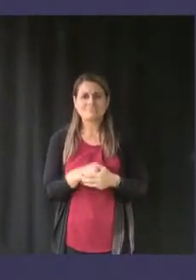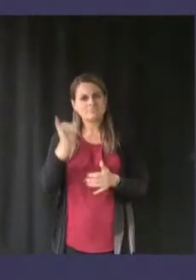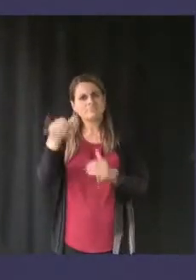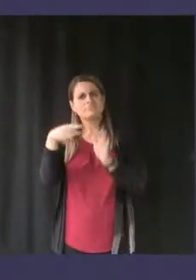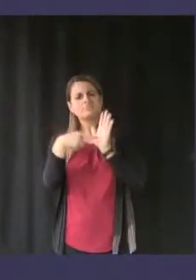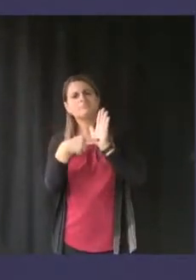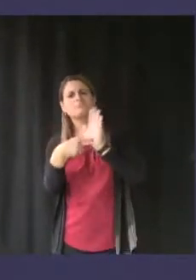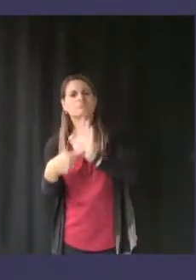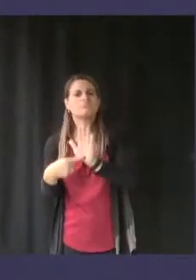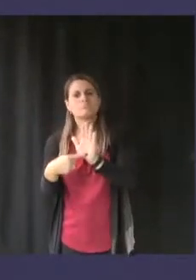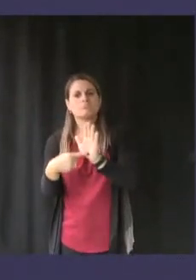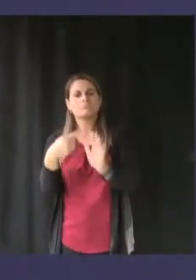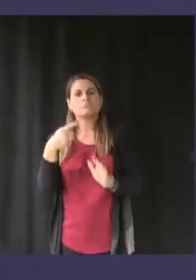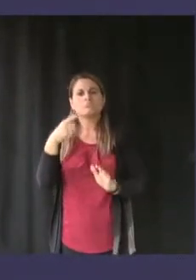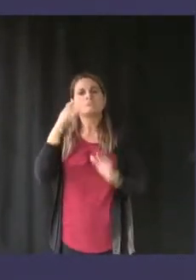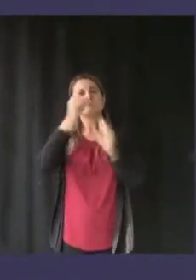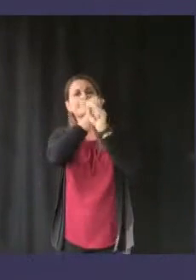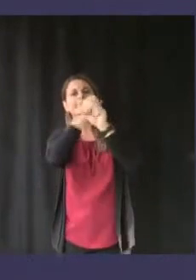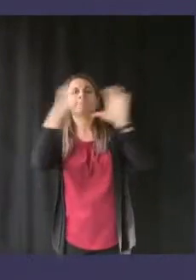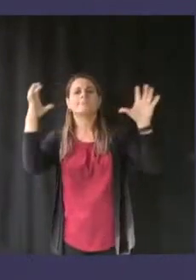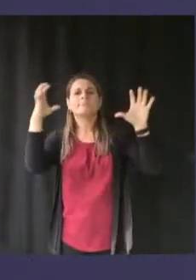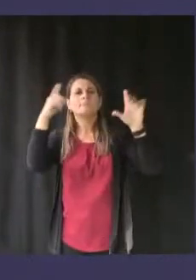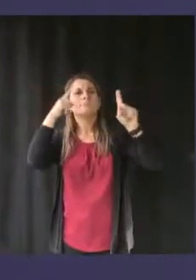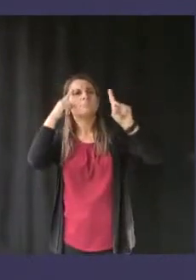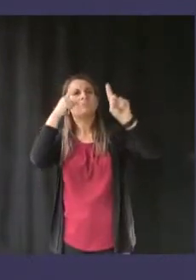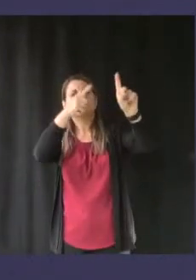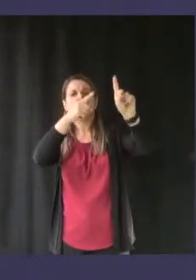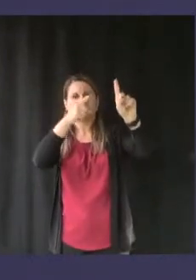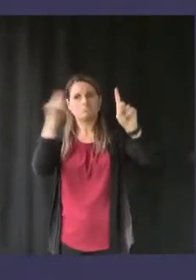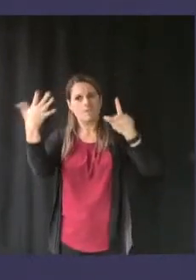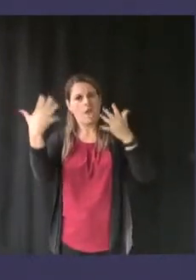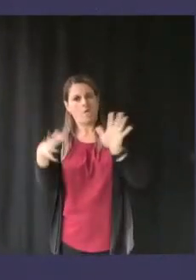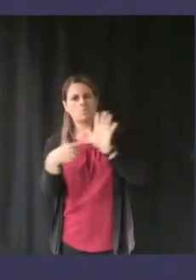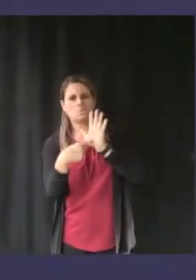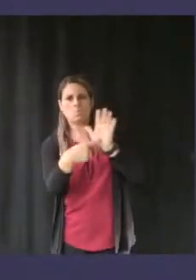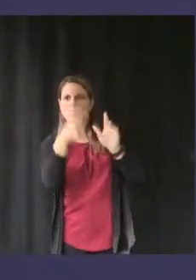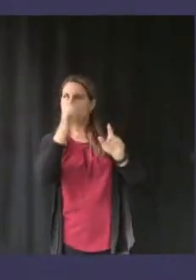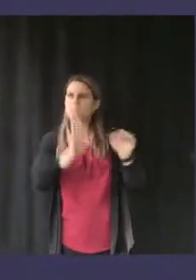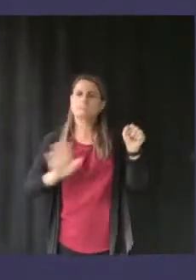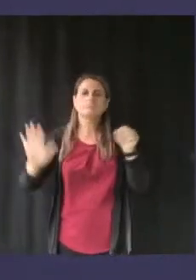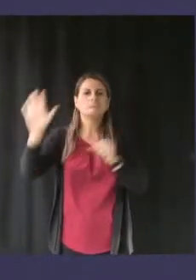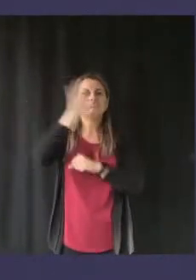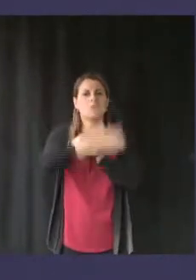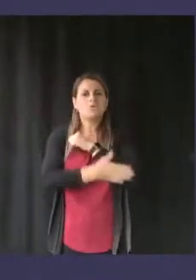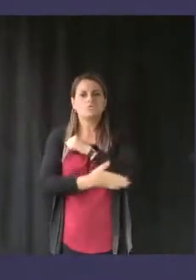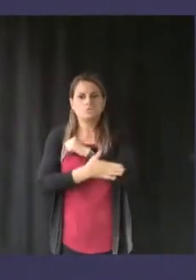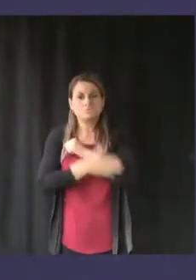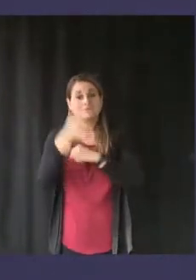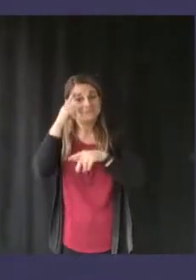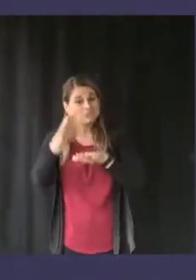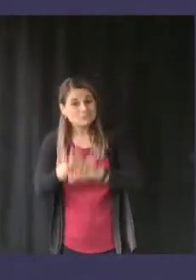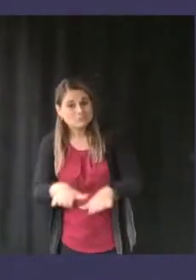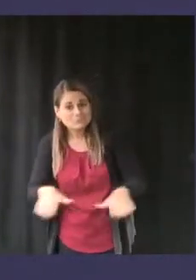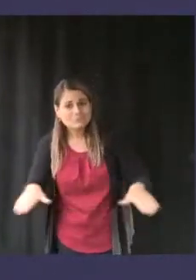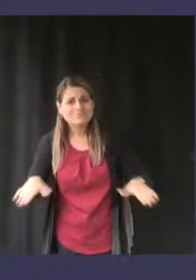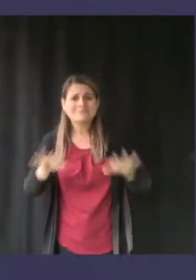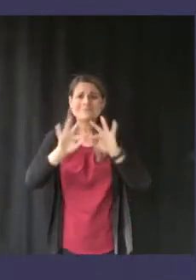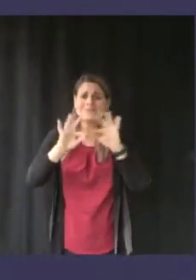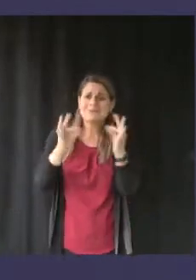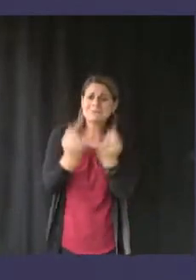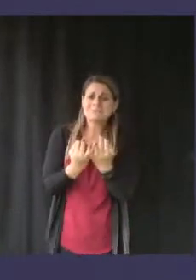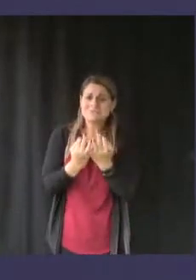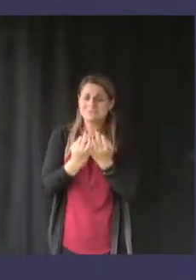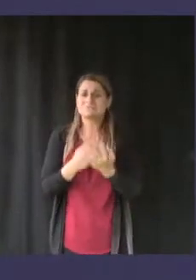best ideals of this country, especially when it came to kids and family and